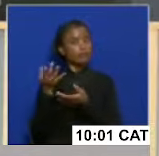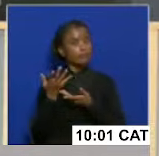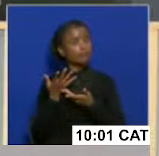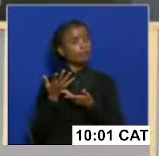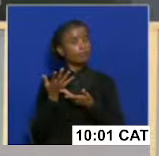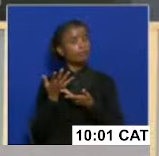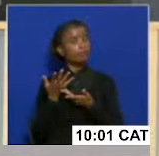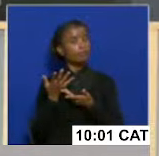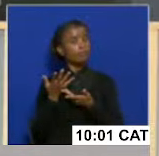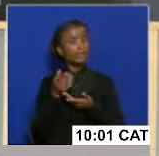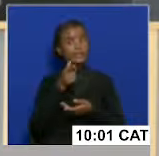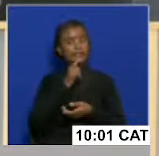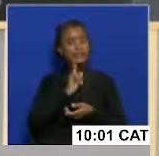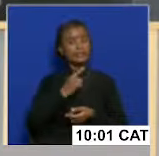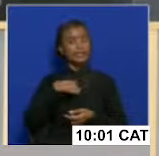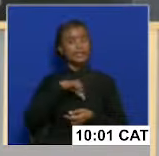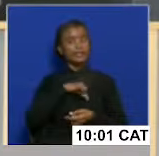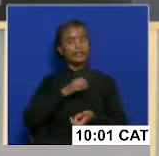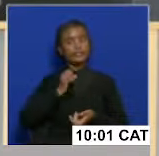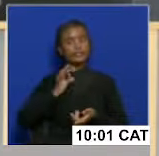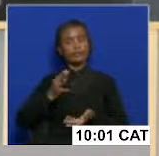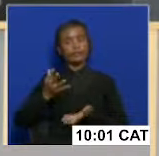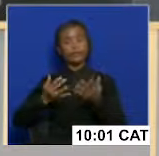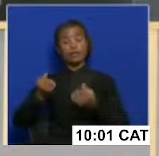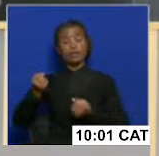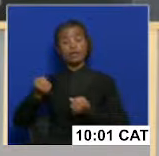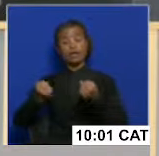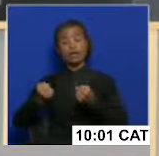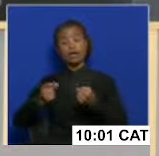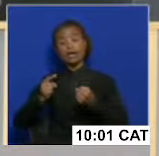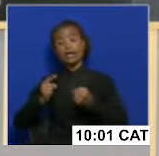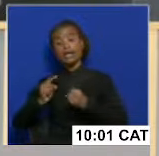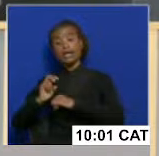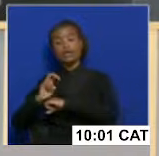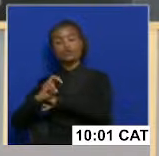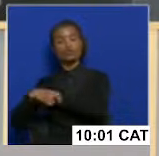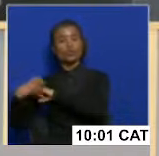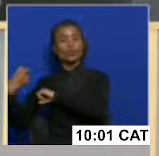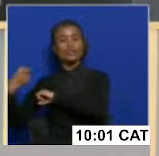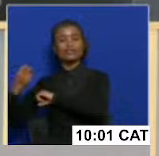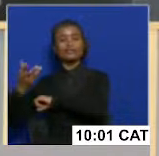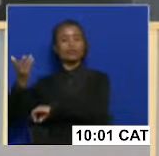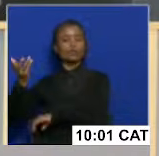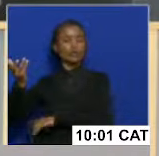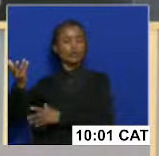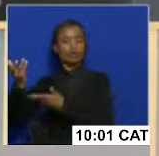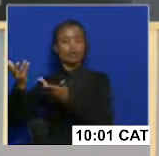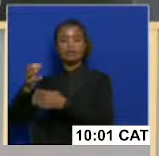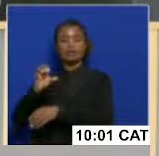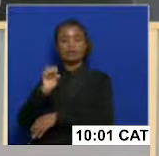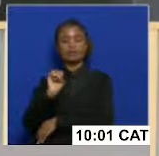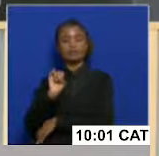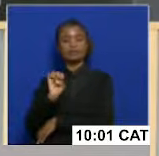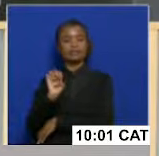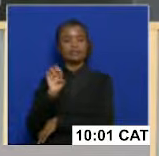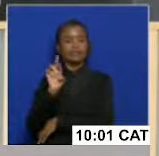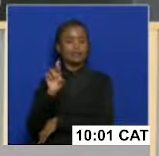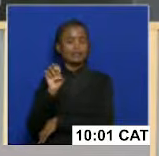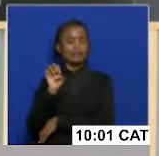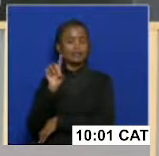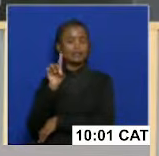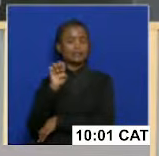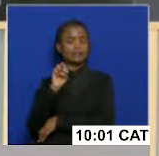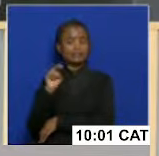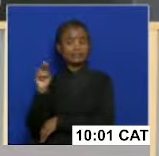there's a car that was stolen, maybe in Seraldine, that I can come and check it and all that. But with the stones,